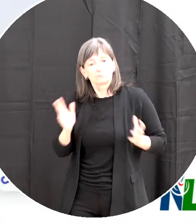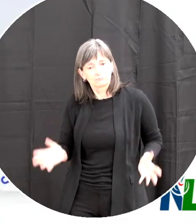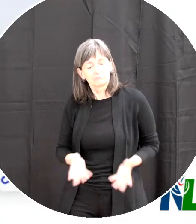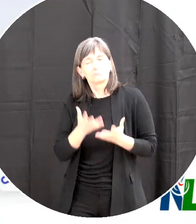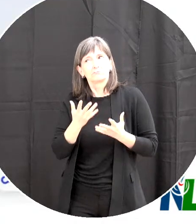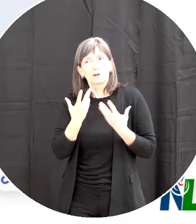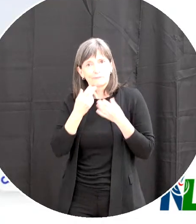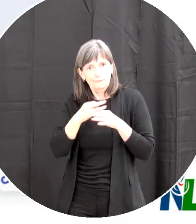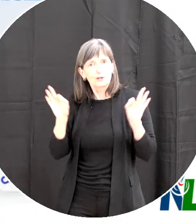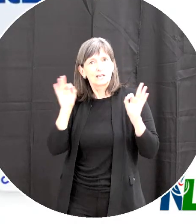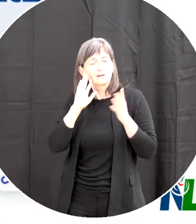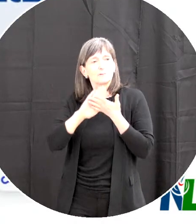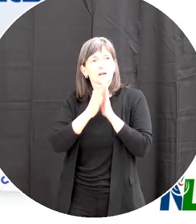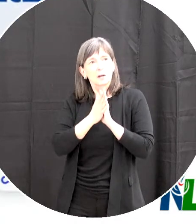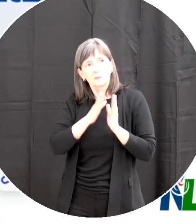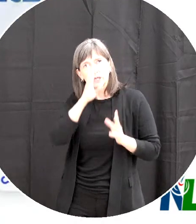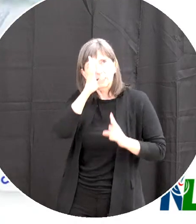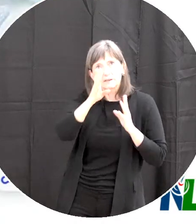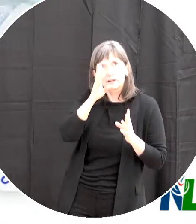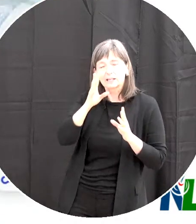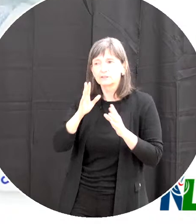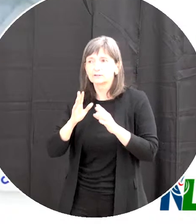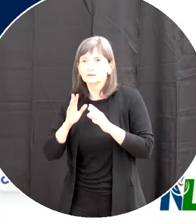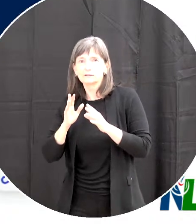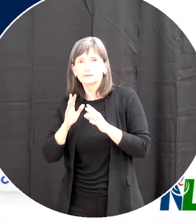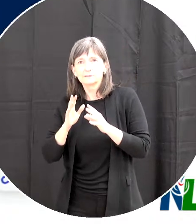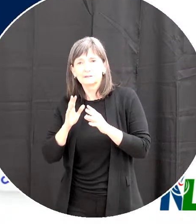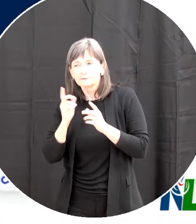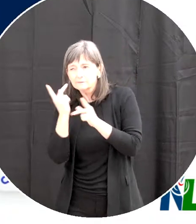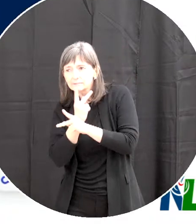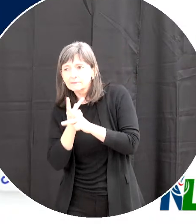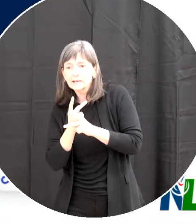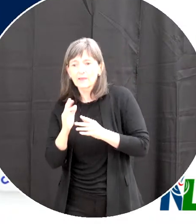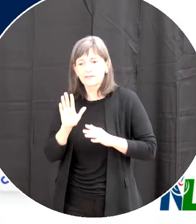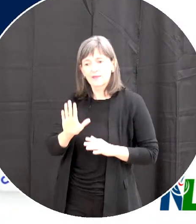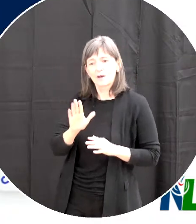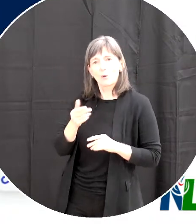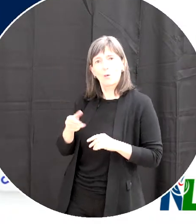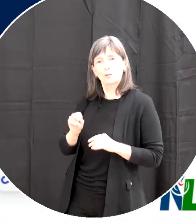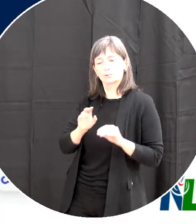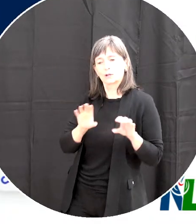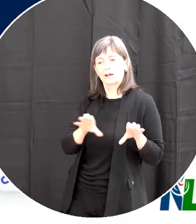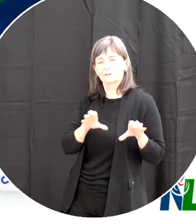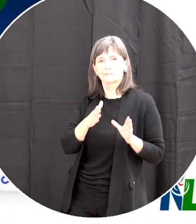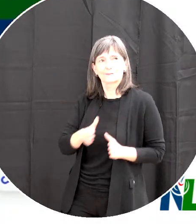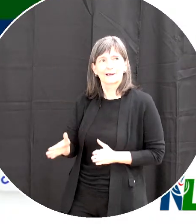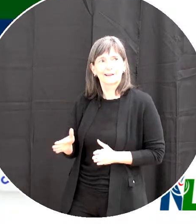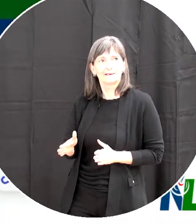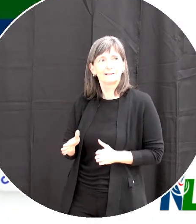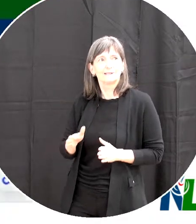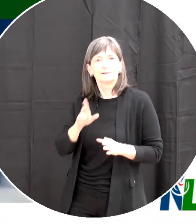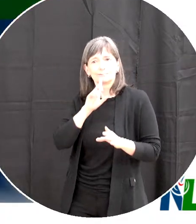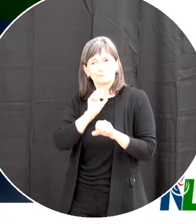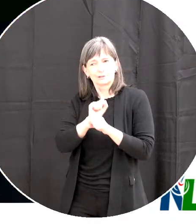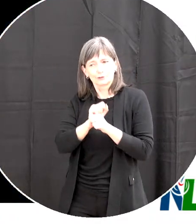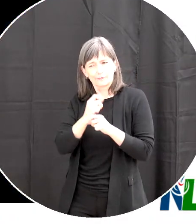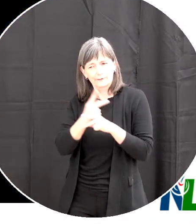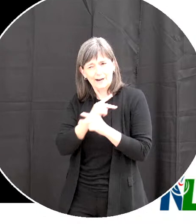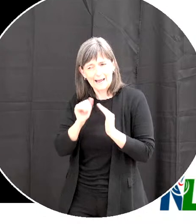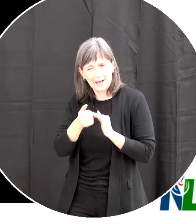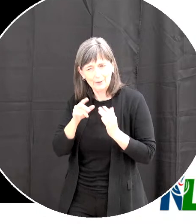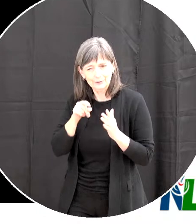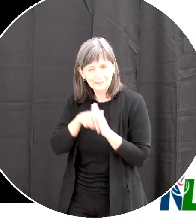and create their own action plans when considering support to schools beginning this journey.